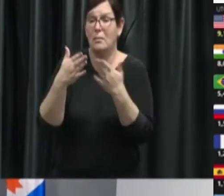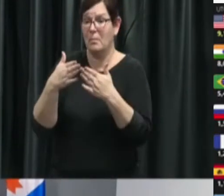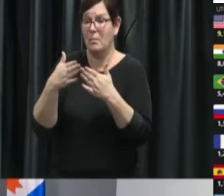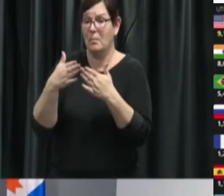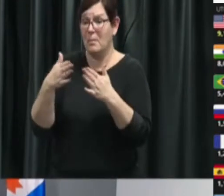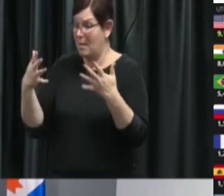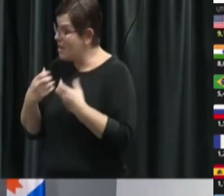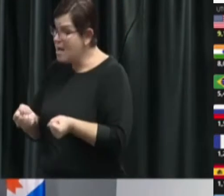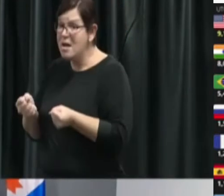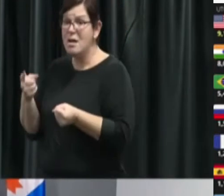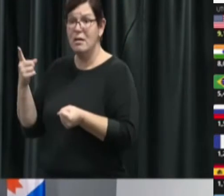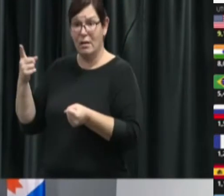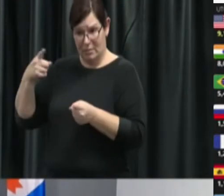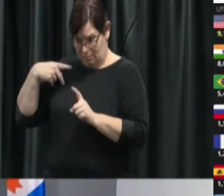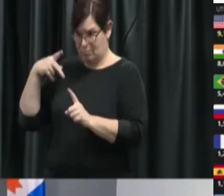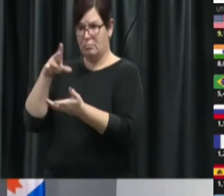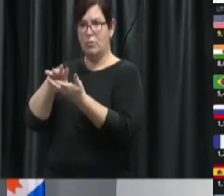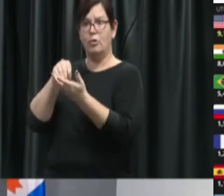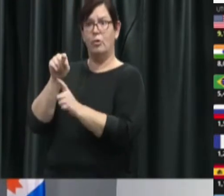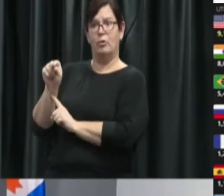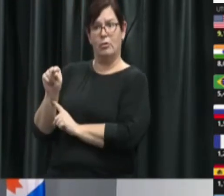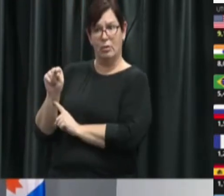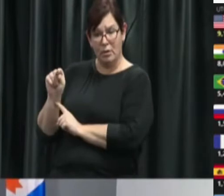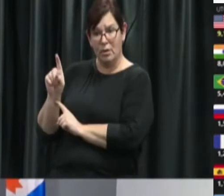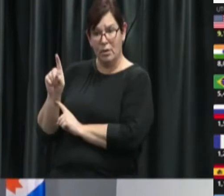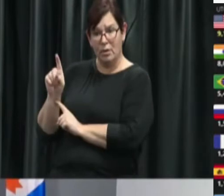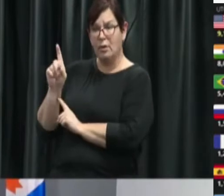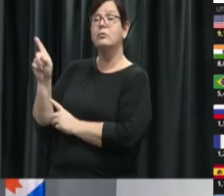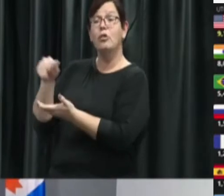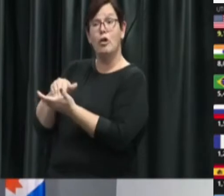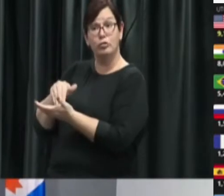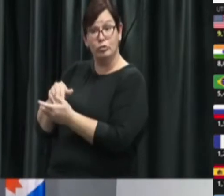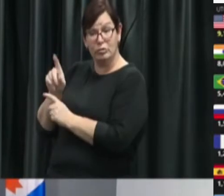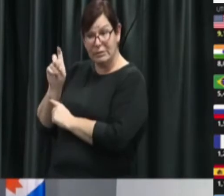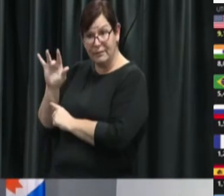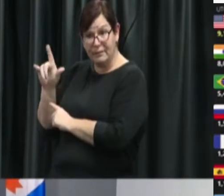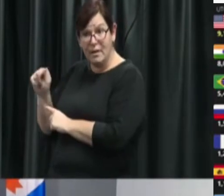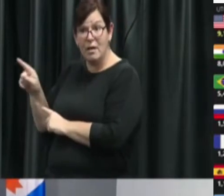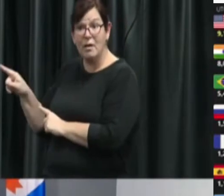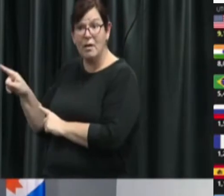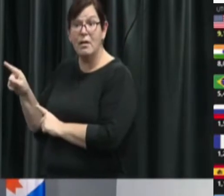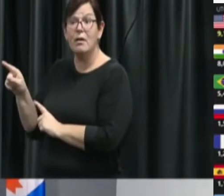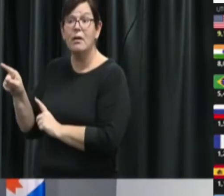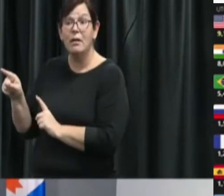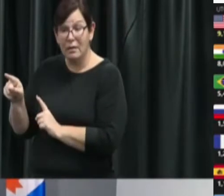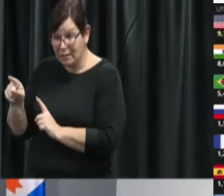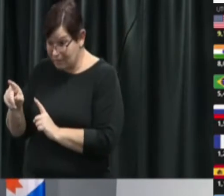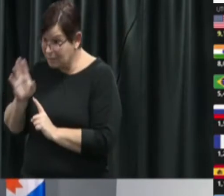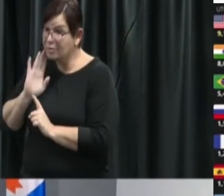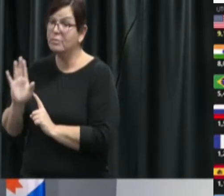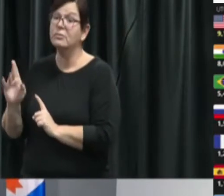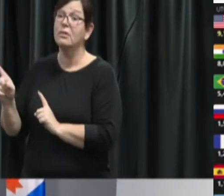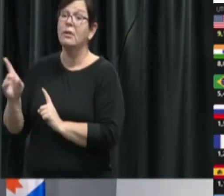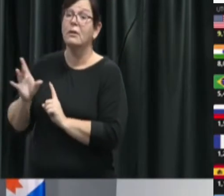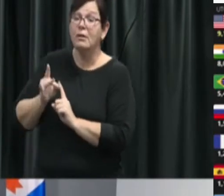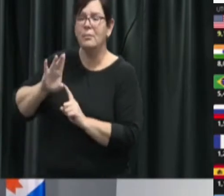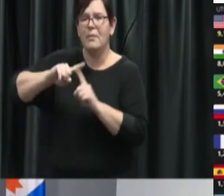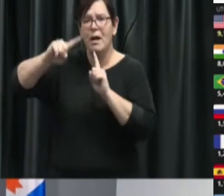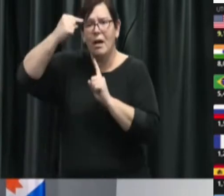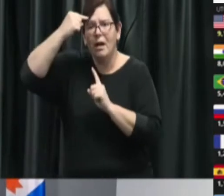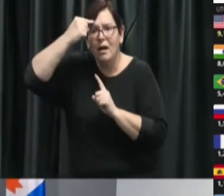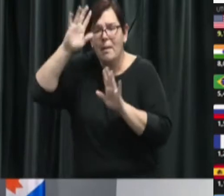others, which says that it isn't just about people not having COVID, which is extremely important, obviously, but also it's about their state of other physical